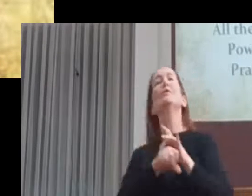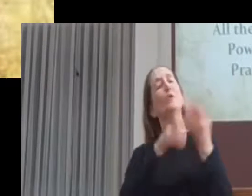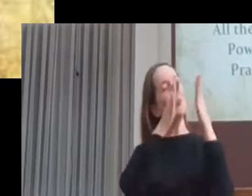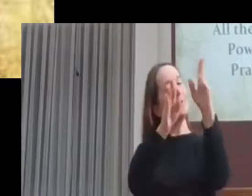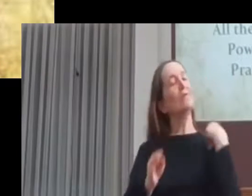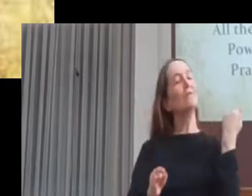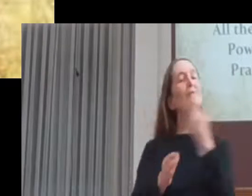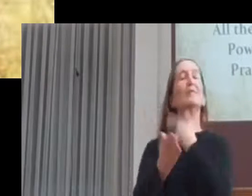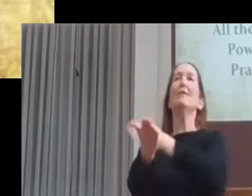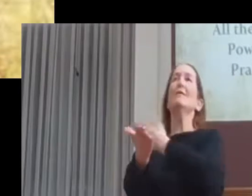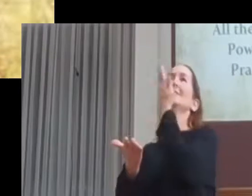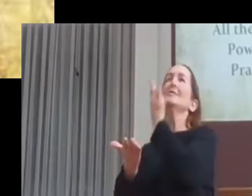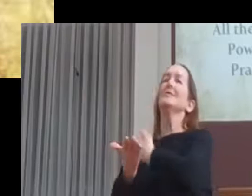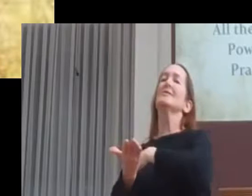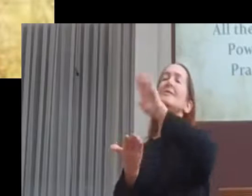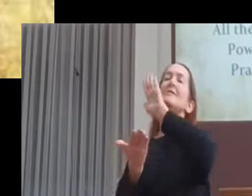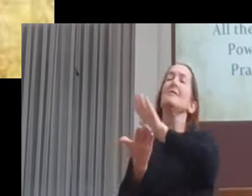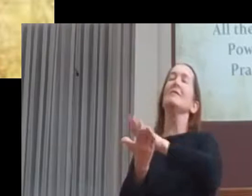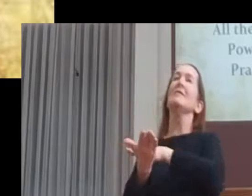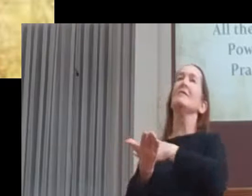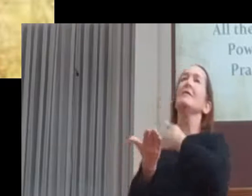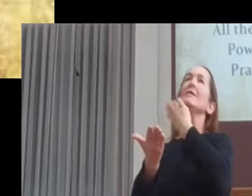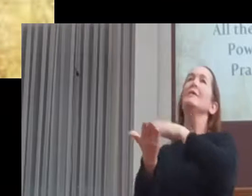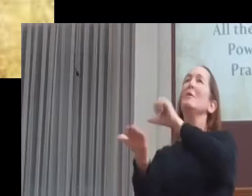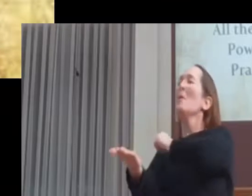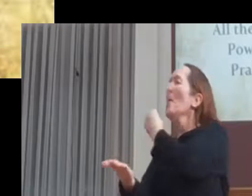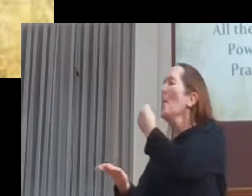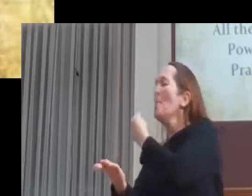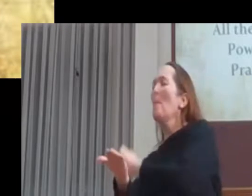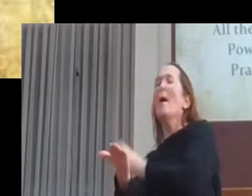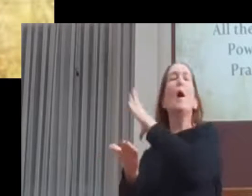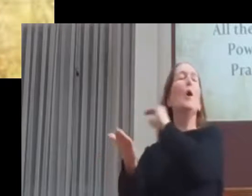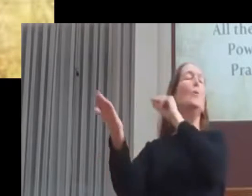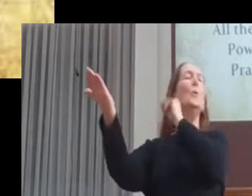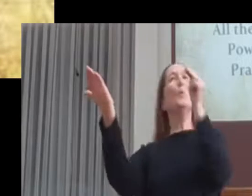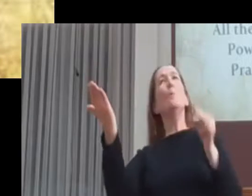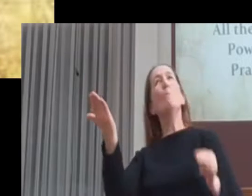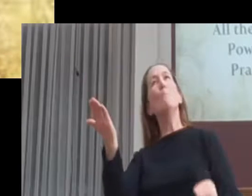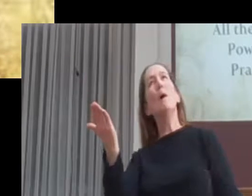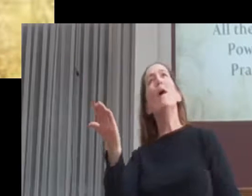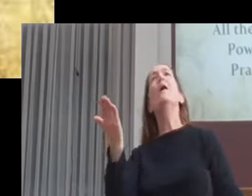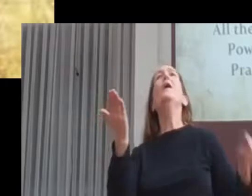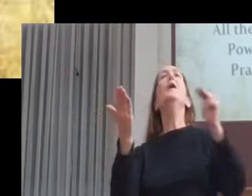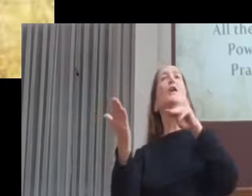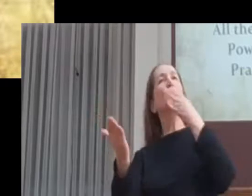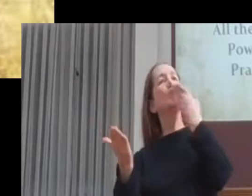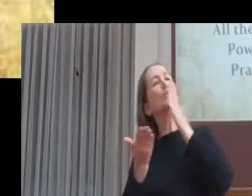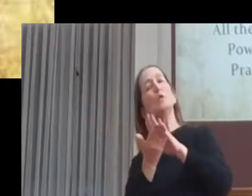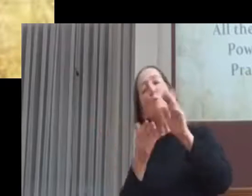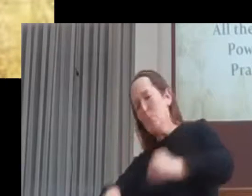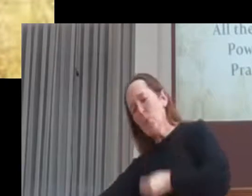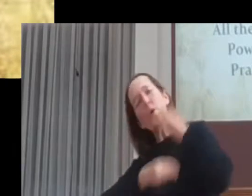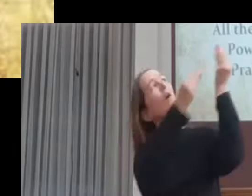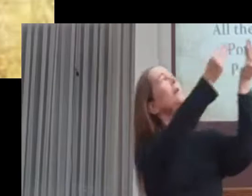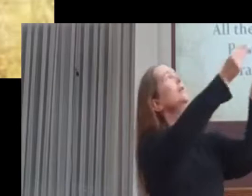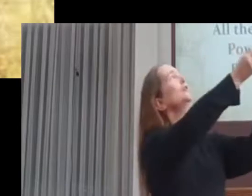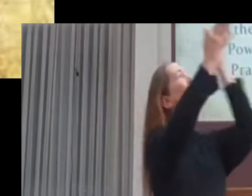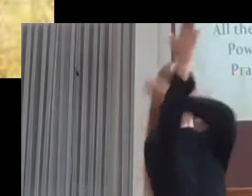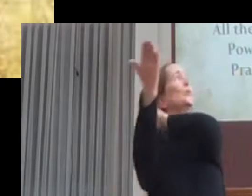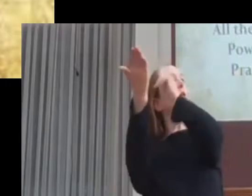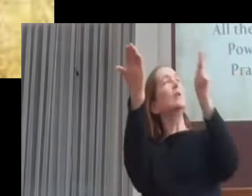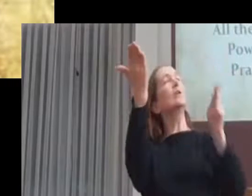Shout to the Lord, all the earth let us sing. Power